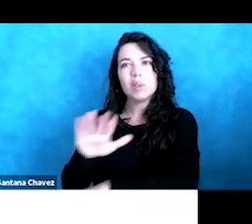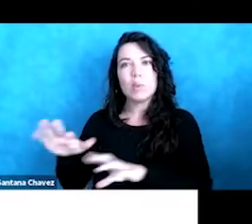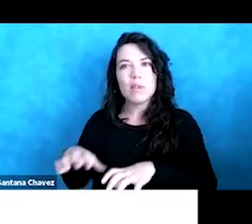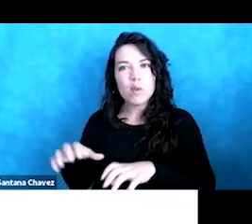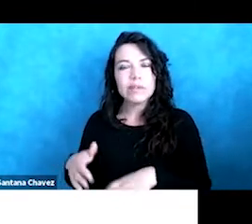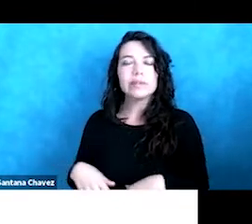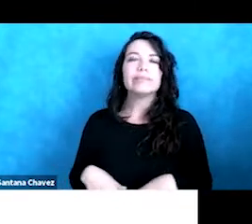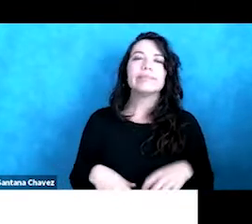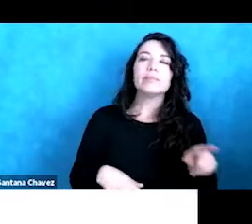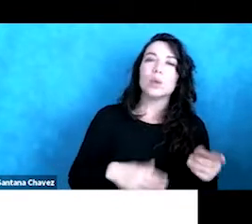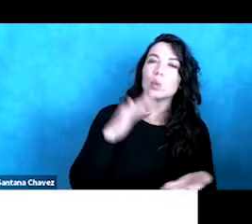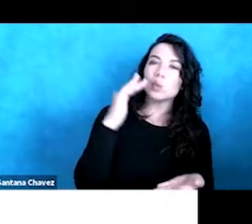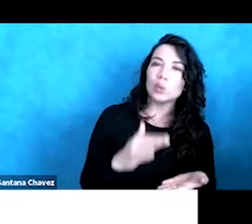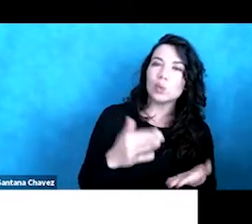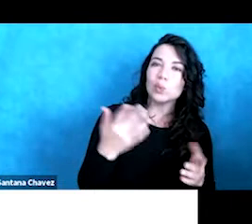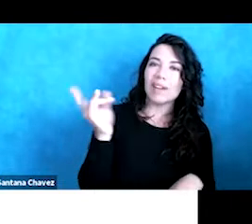violent